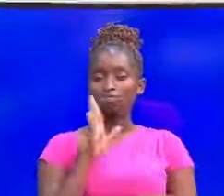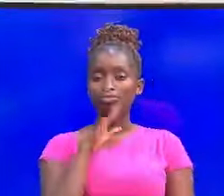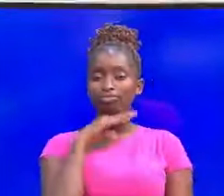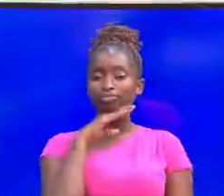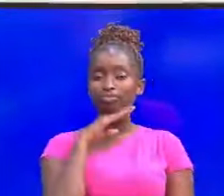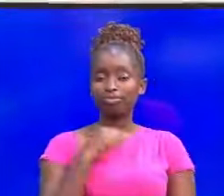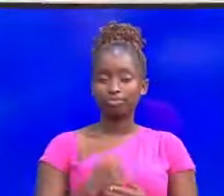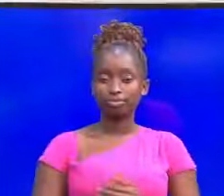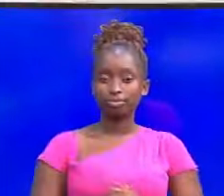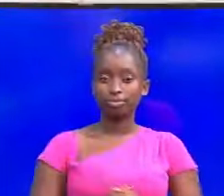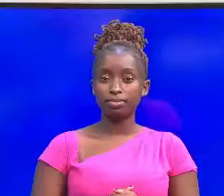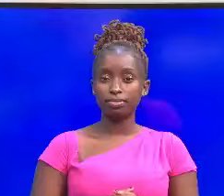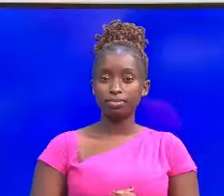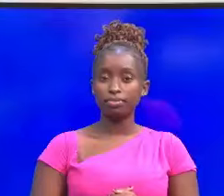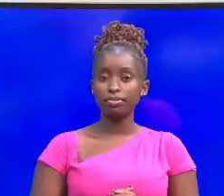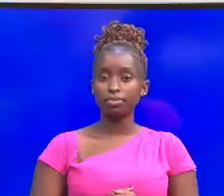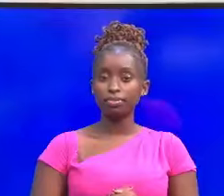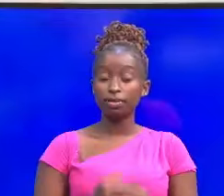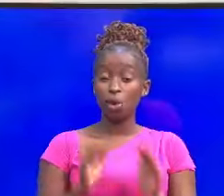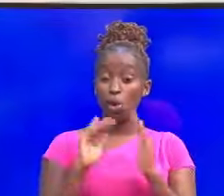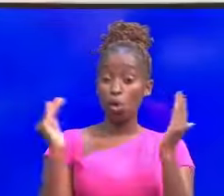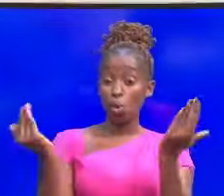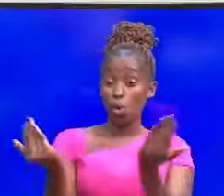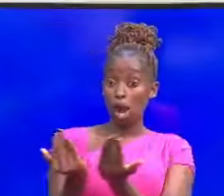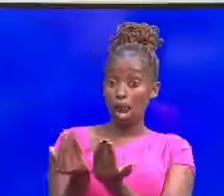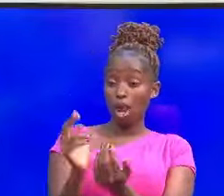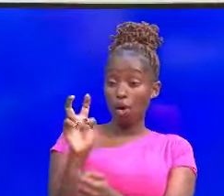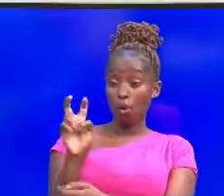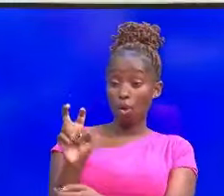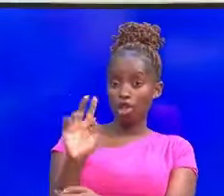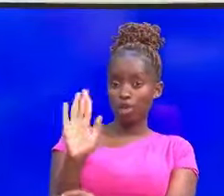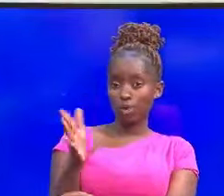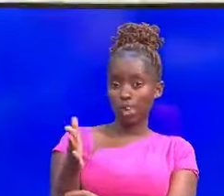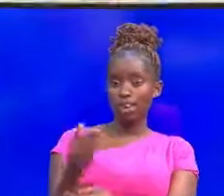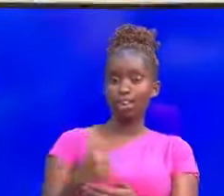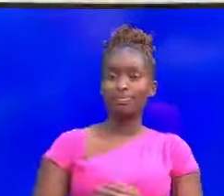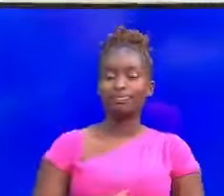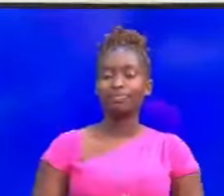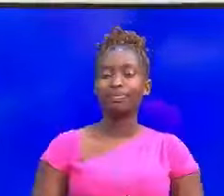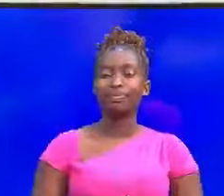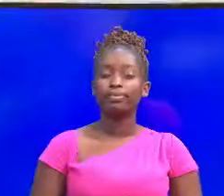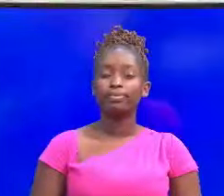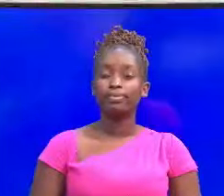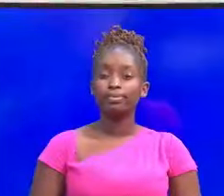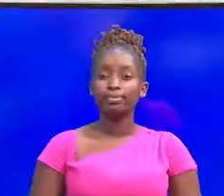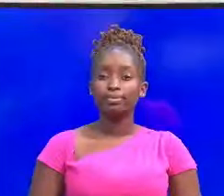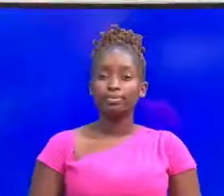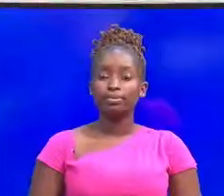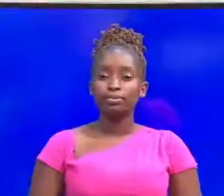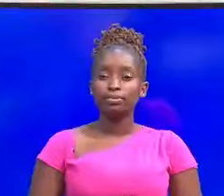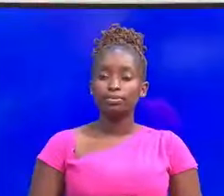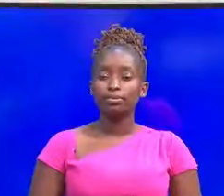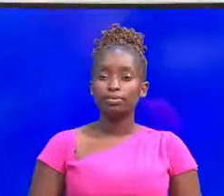The world will be watching. Kisewa Emery, TV 47.